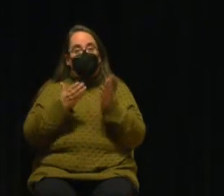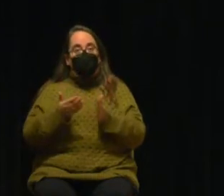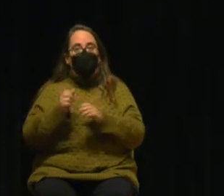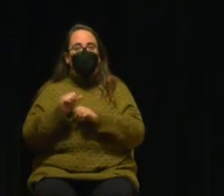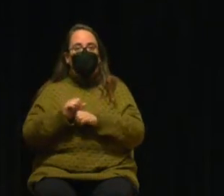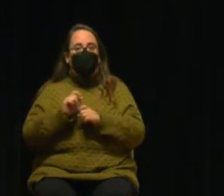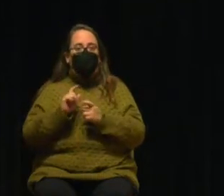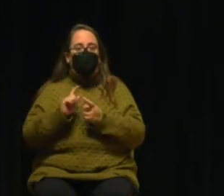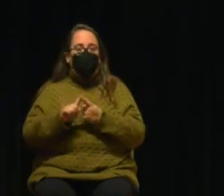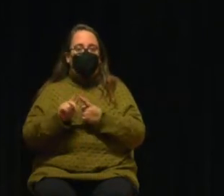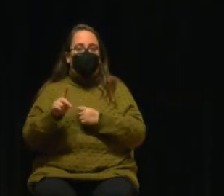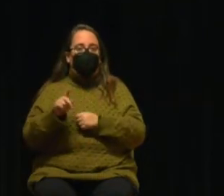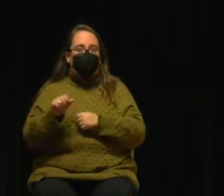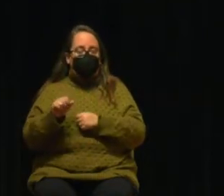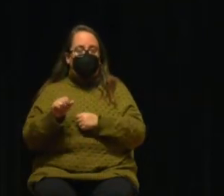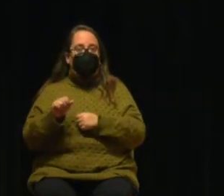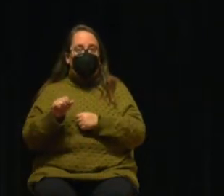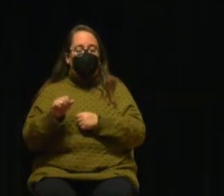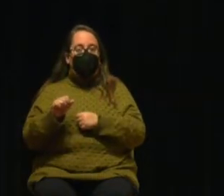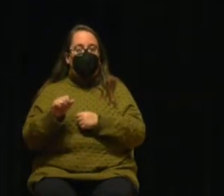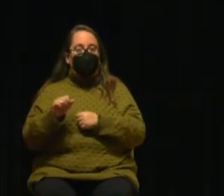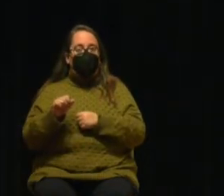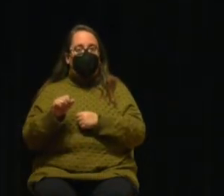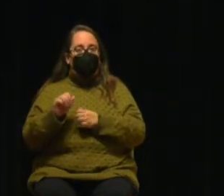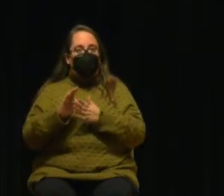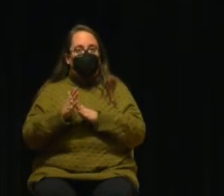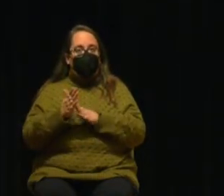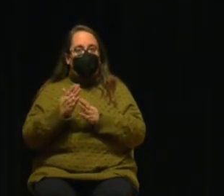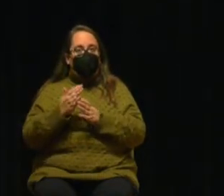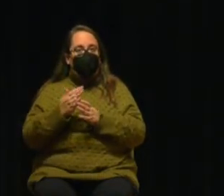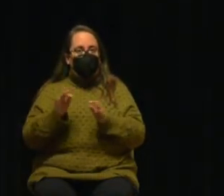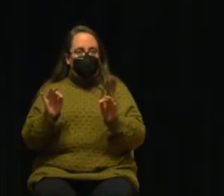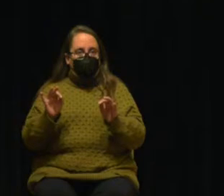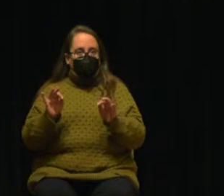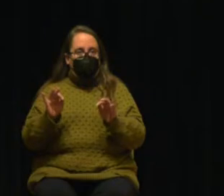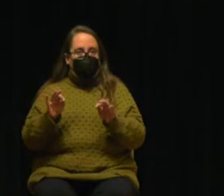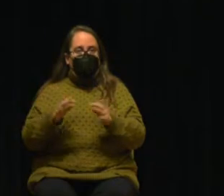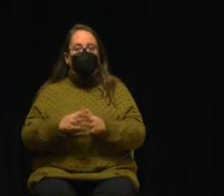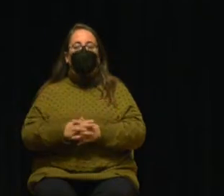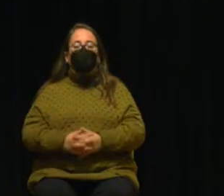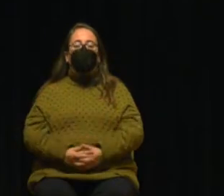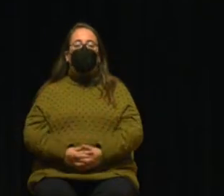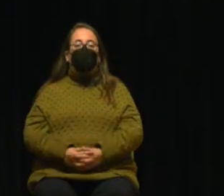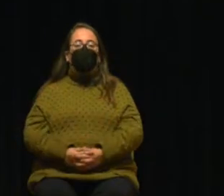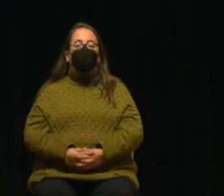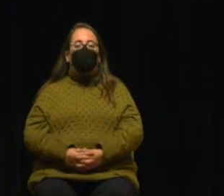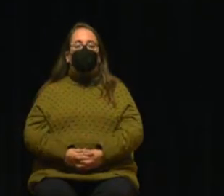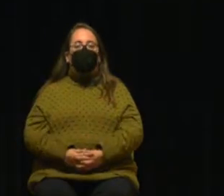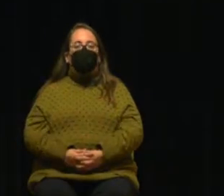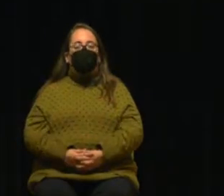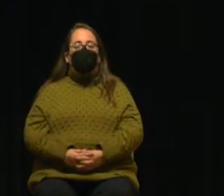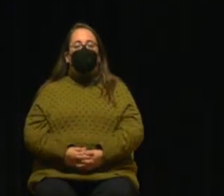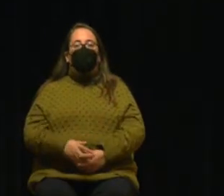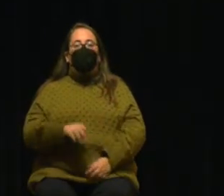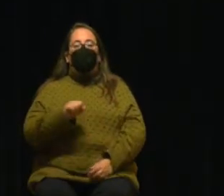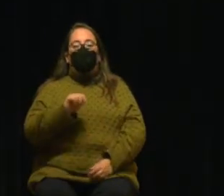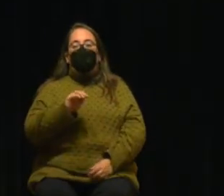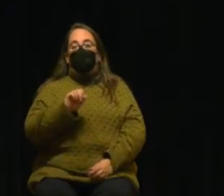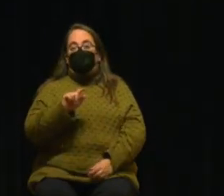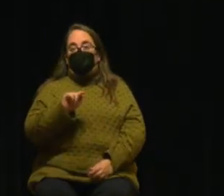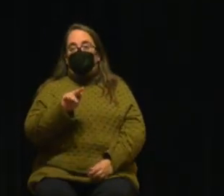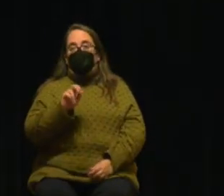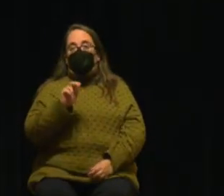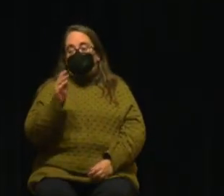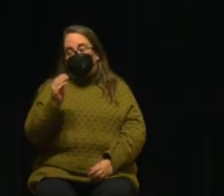slave into Pennsylvania territory, that slave had become free. What Still and Williamson informed